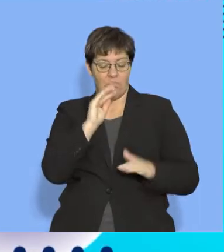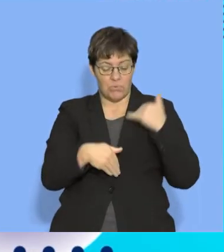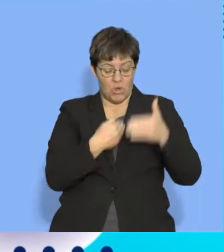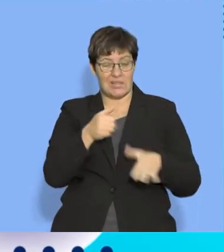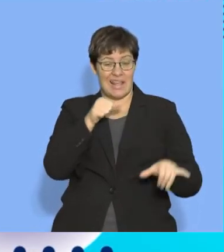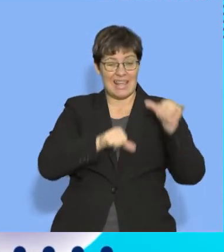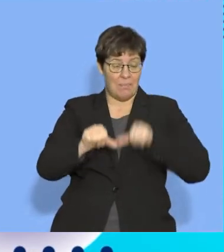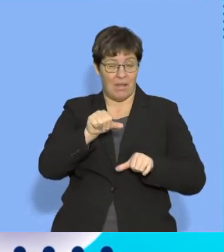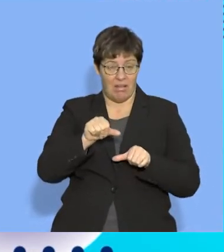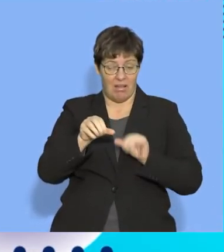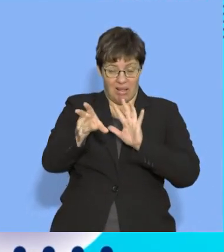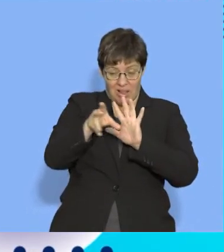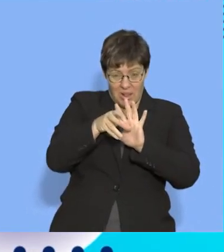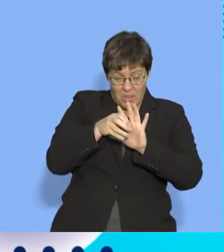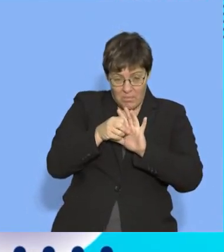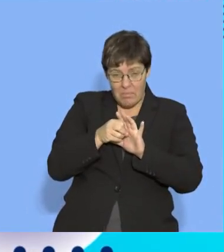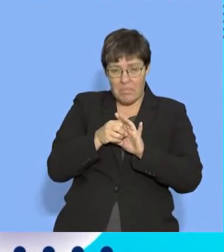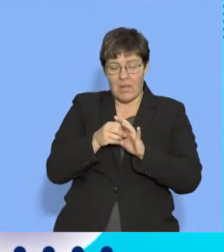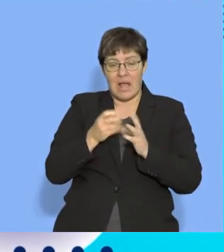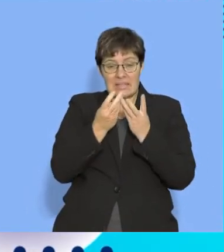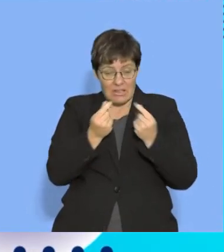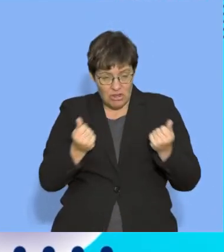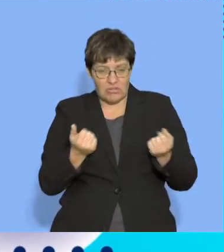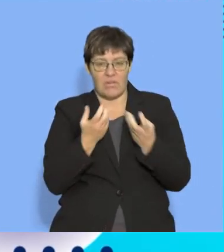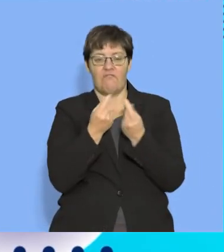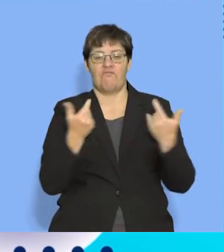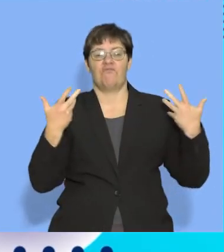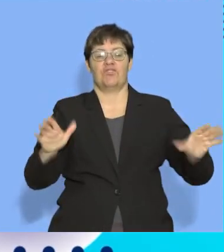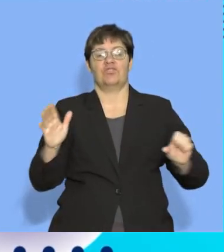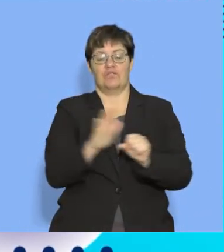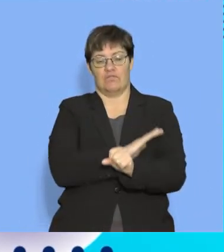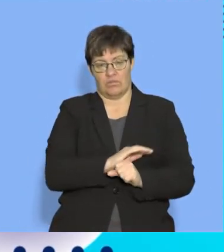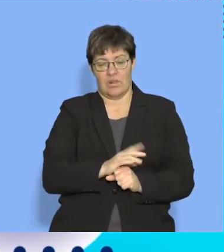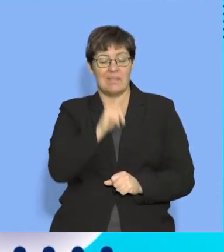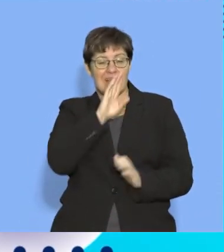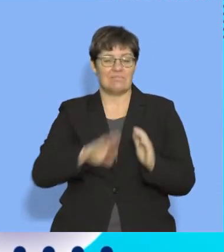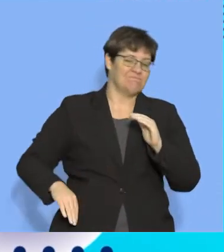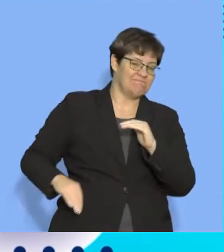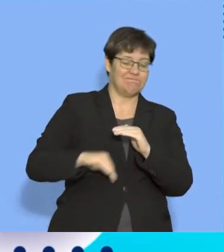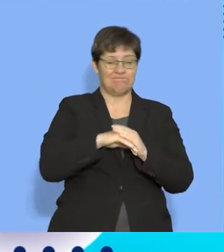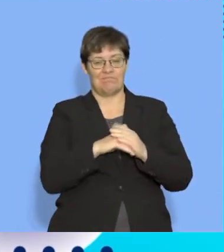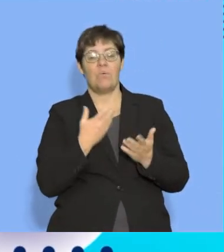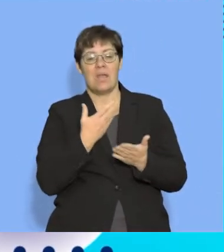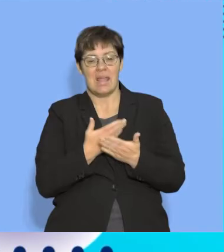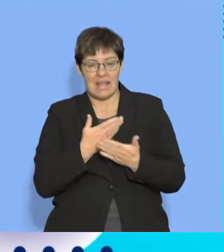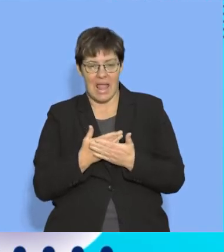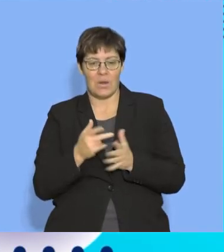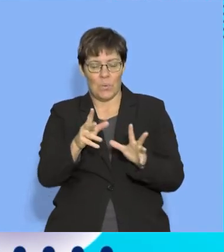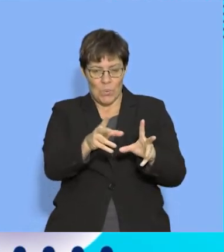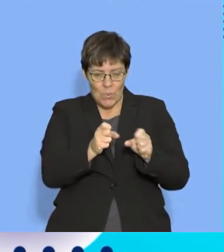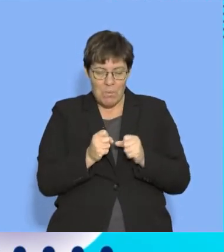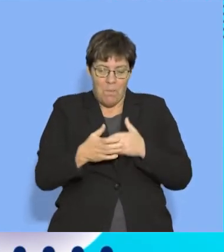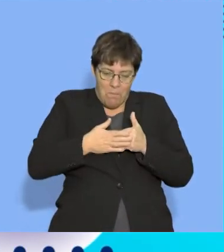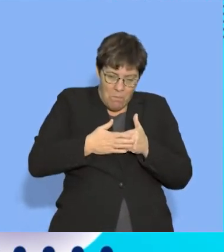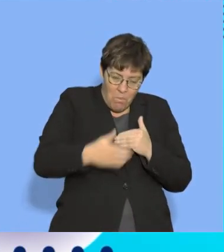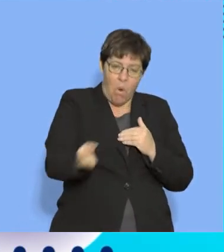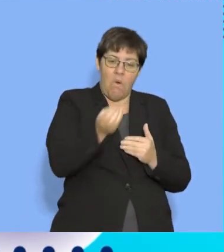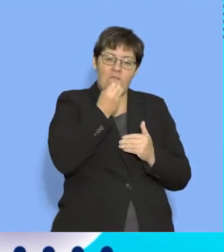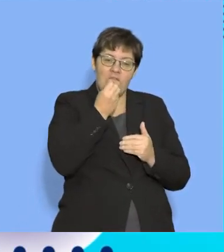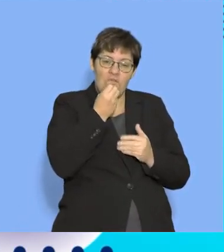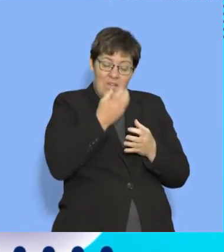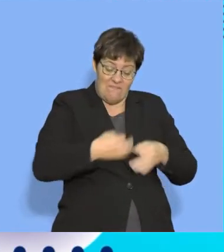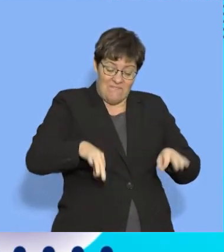chemical digestion can be efficiently completed. And that is what maximizes the ability for us to extract most of the